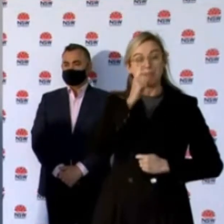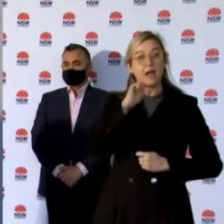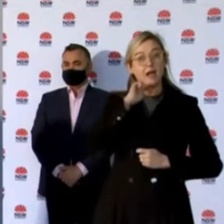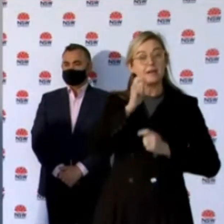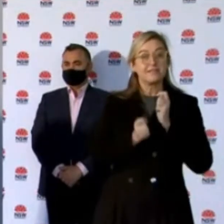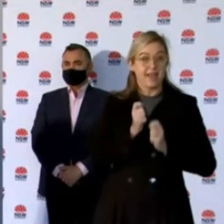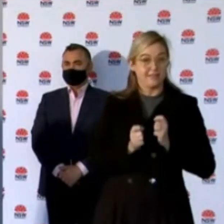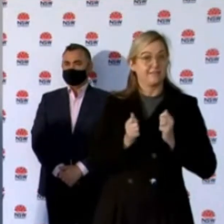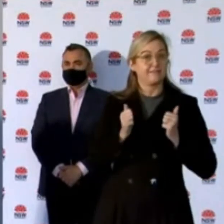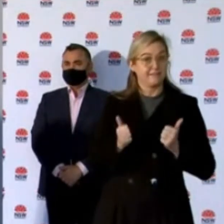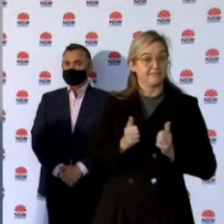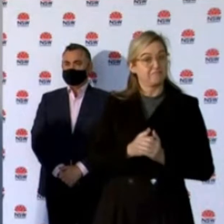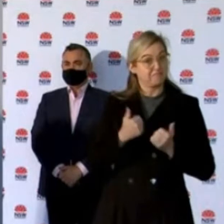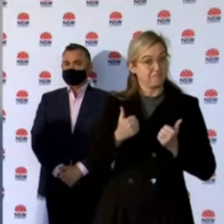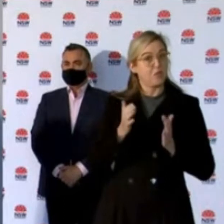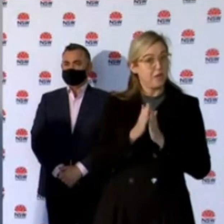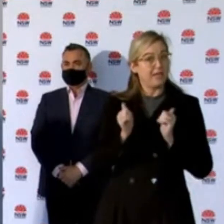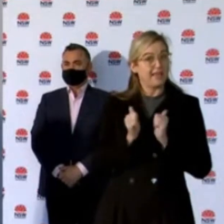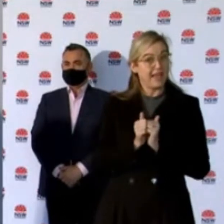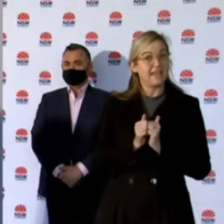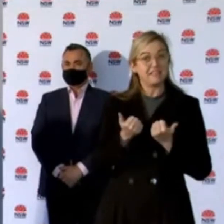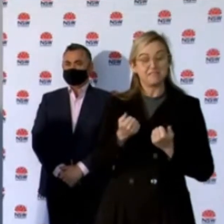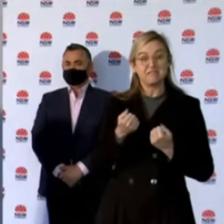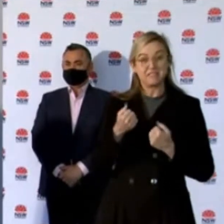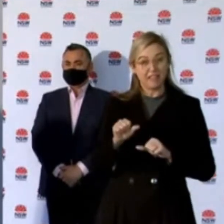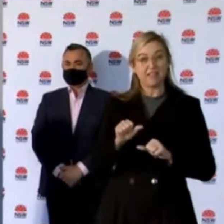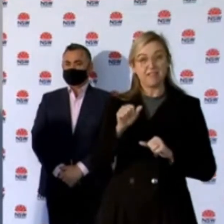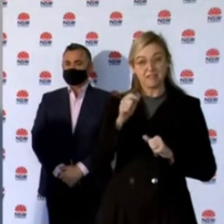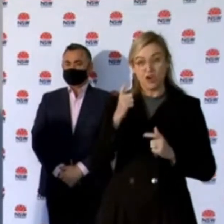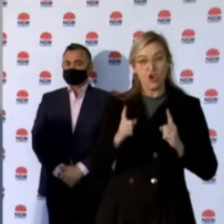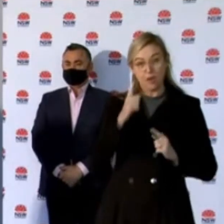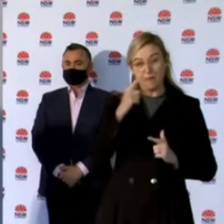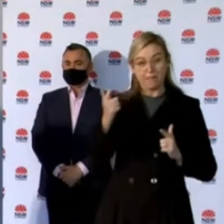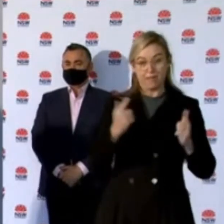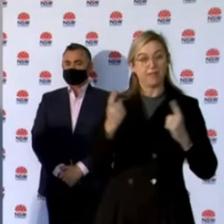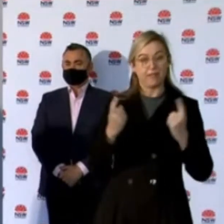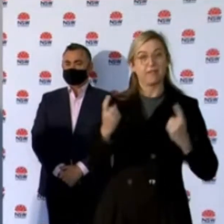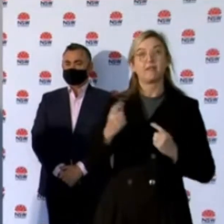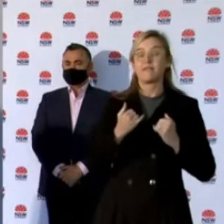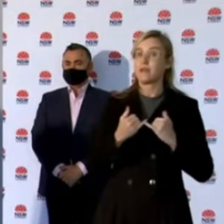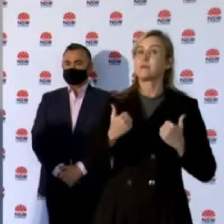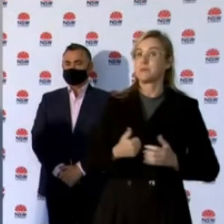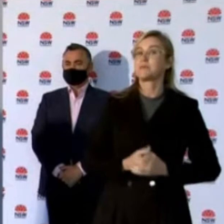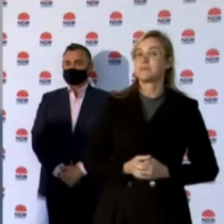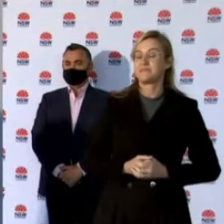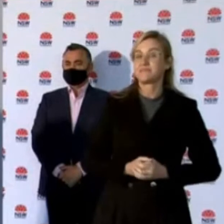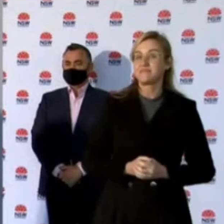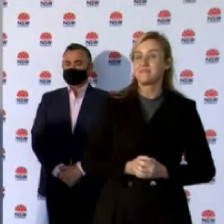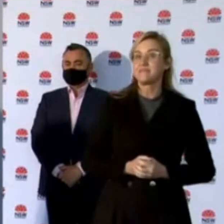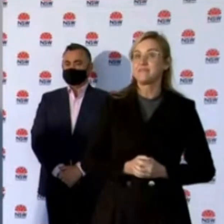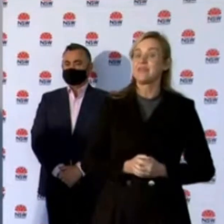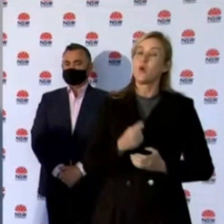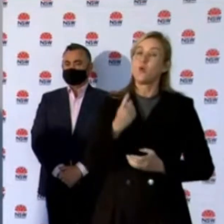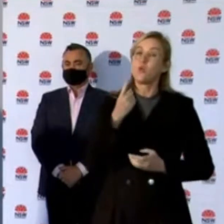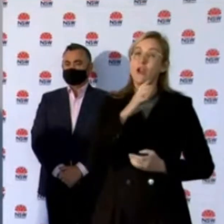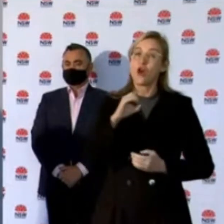that even on weekends and during those times of the week when those testing rates haven't been that high, that people are coming forward. Unfortunately, we still had 105